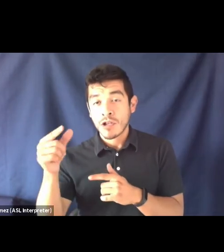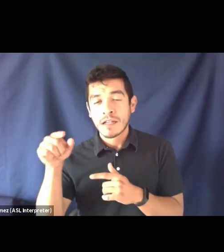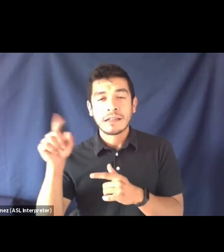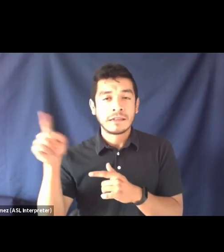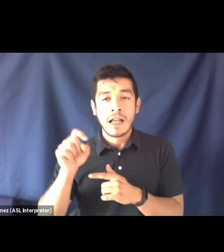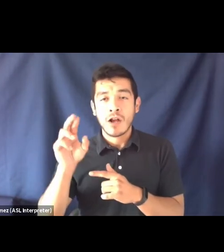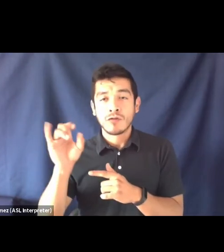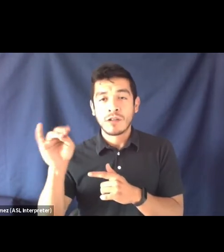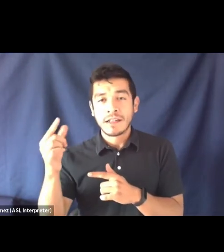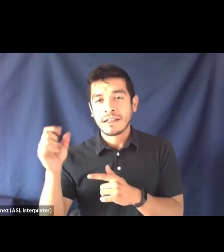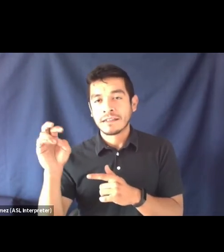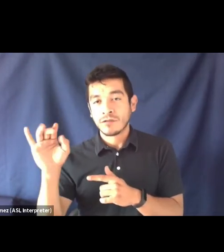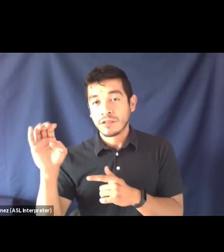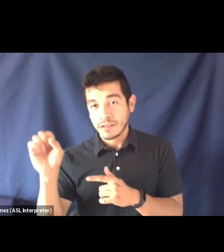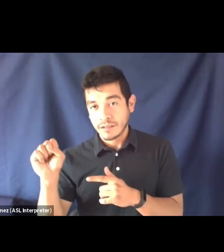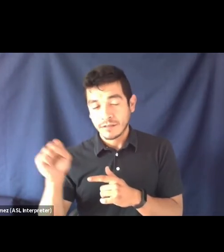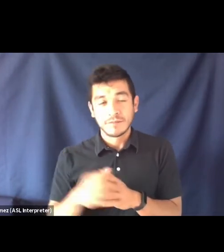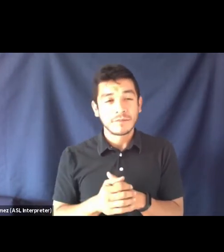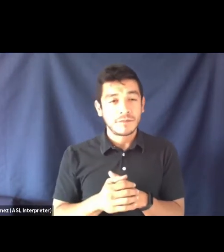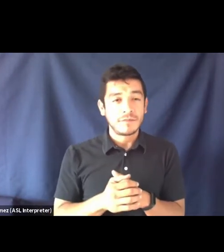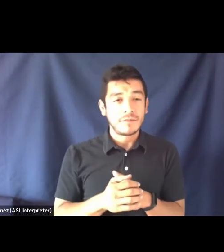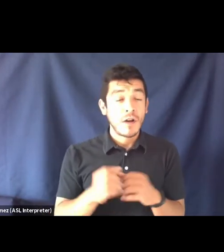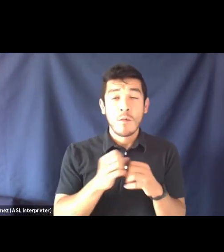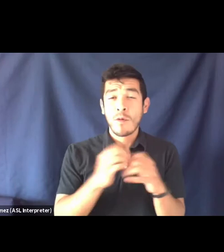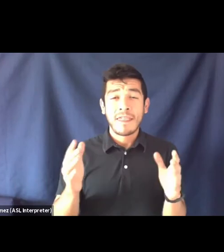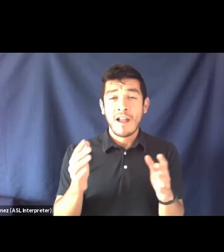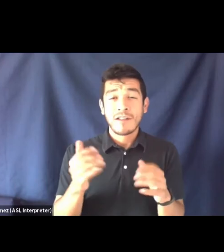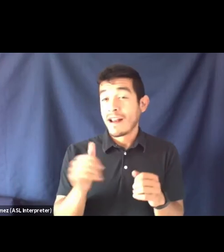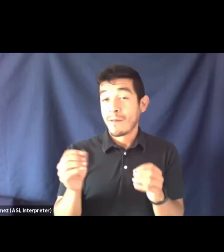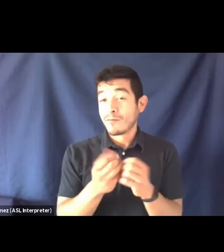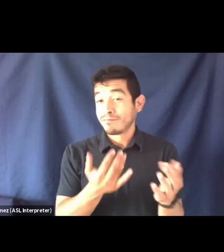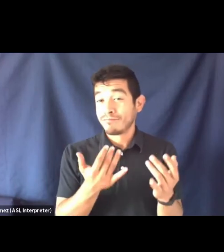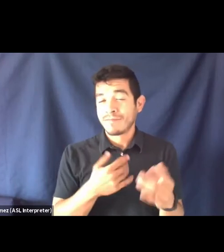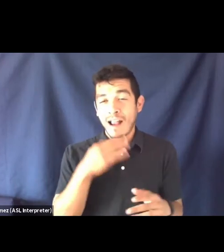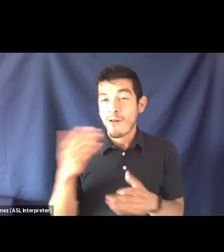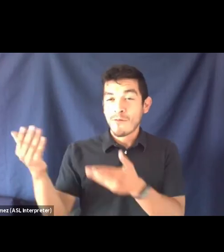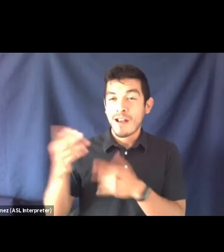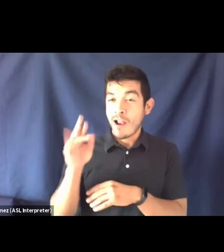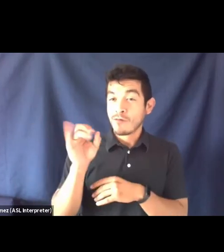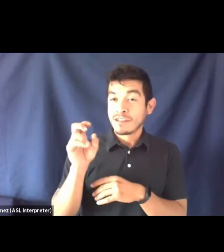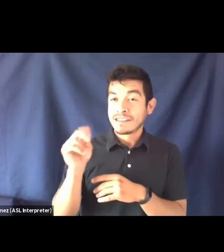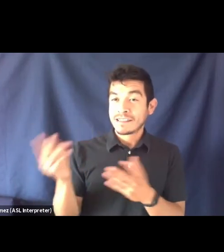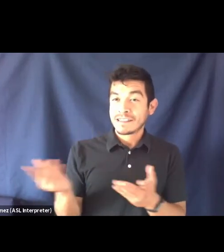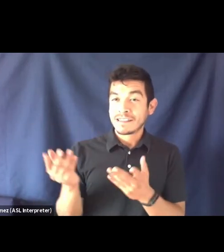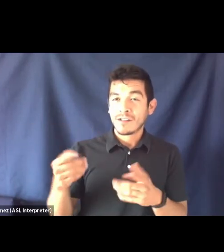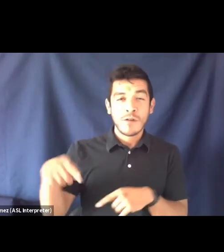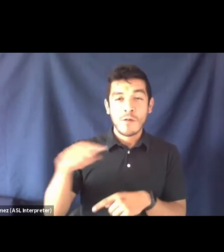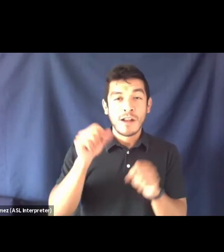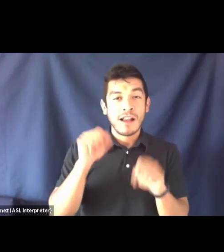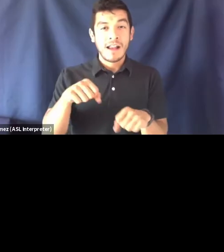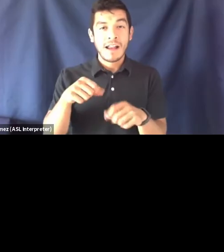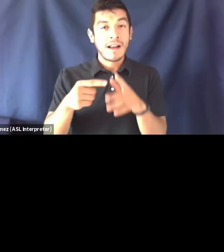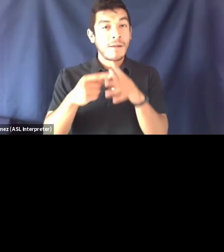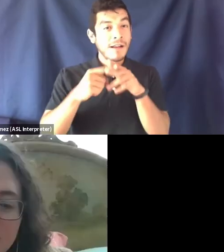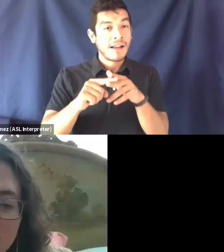documentary.org/screening series. And without any further ado, I'm gonna bring Kristen up here so we can